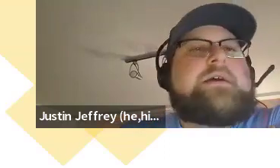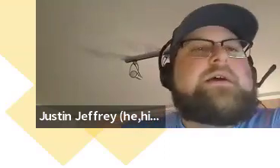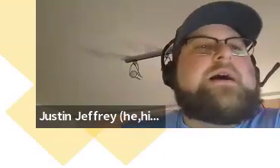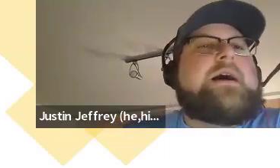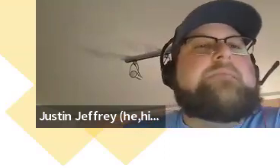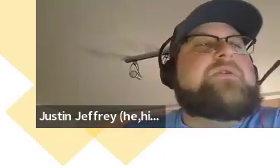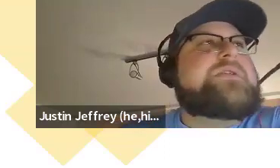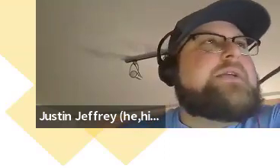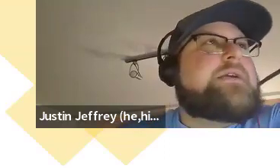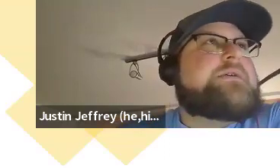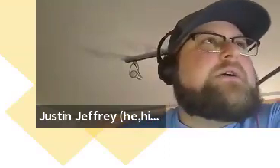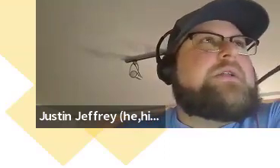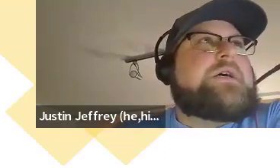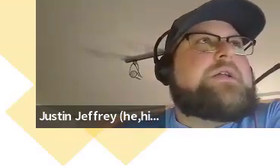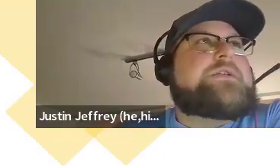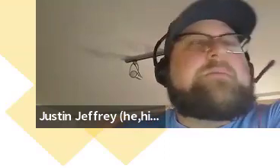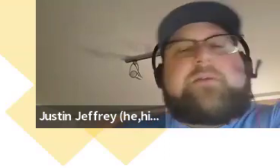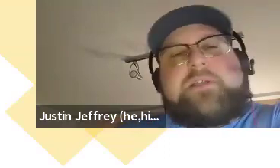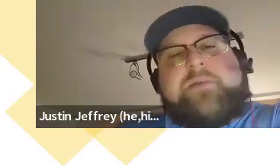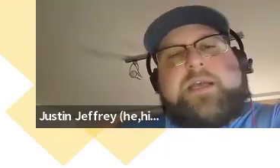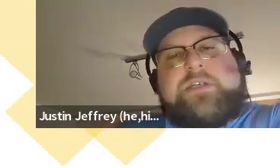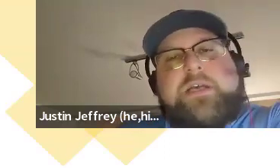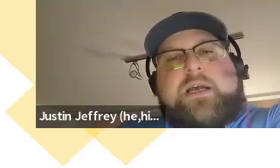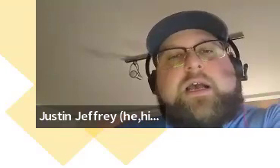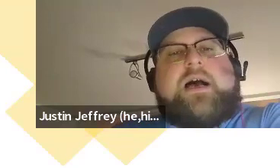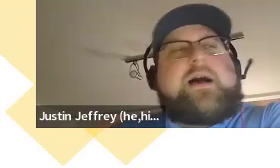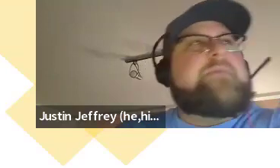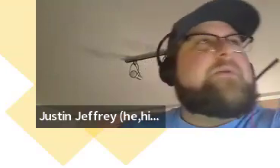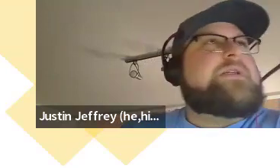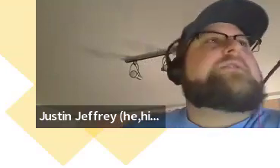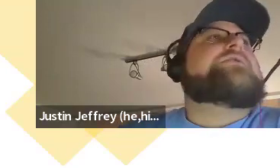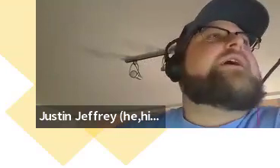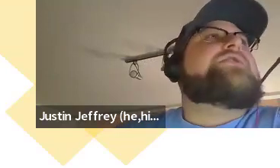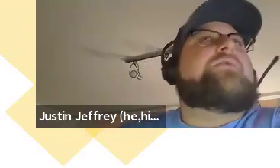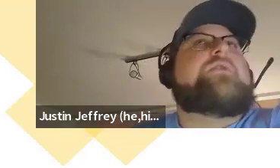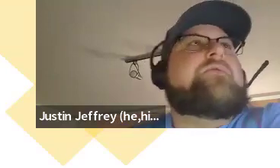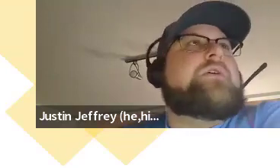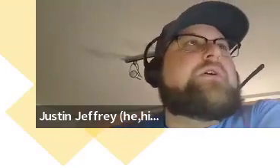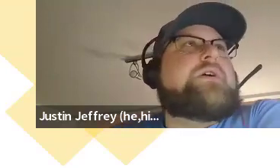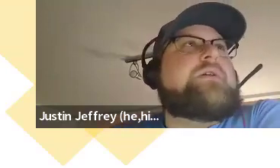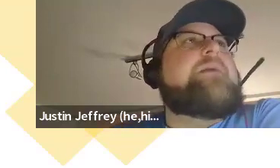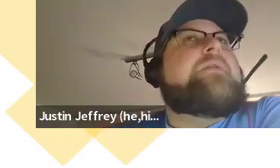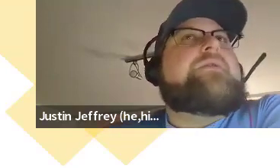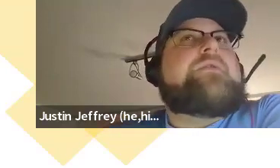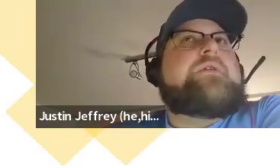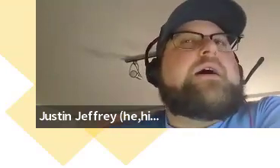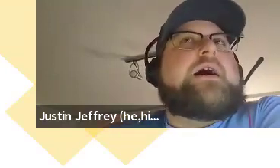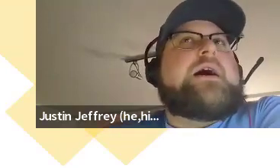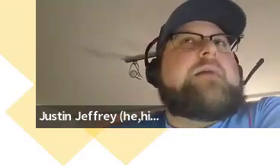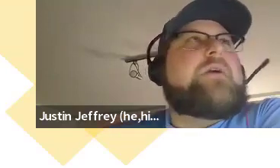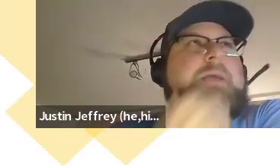Clinic. There's a link on the top left of the page. They released their schedule for the